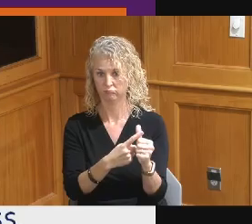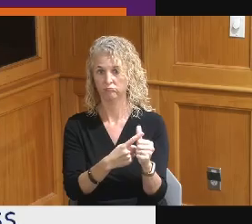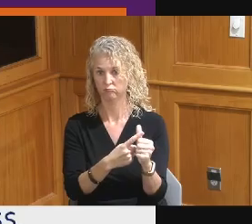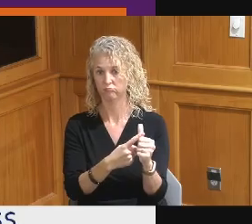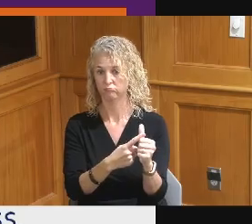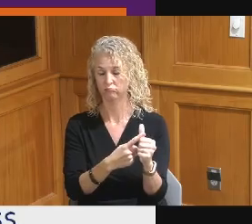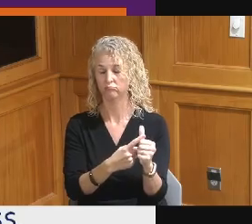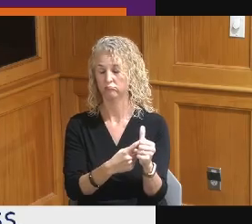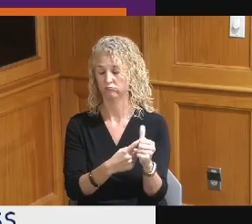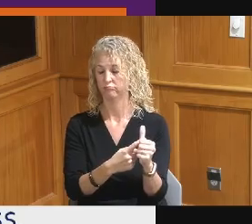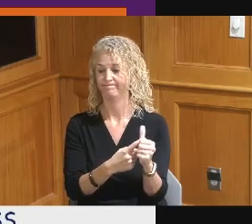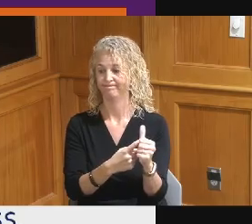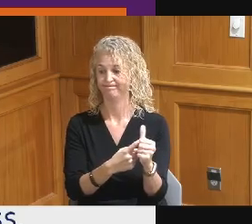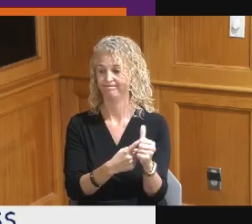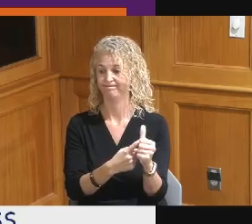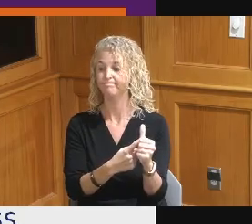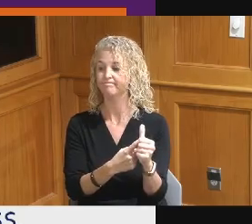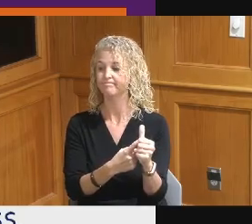of project.